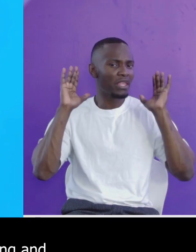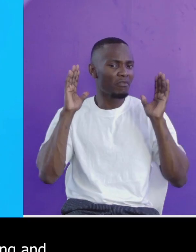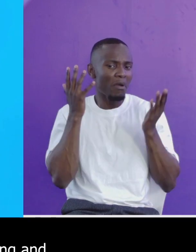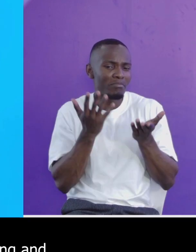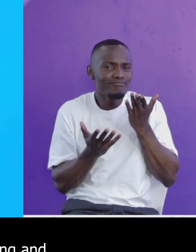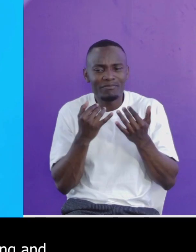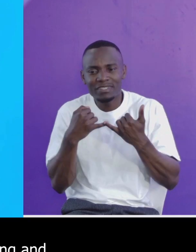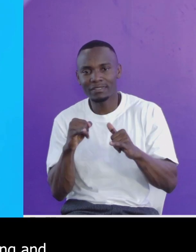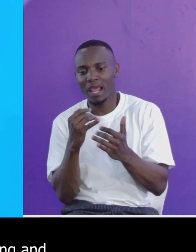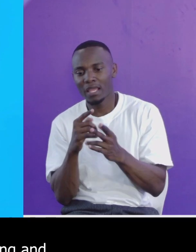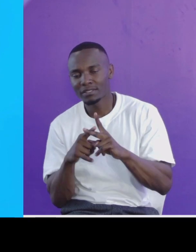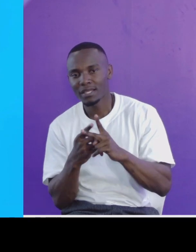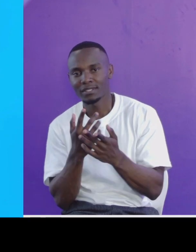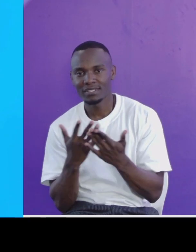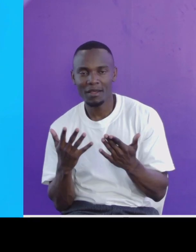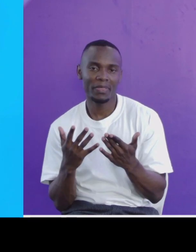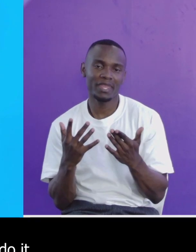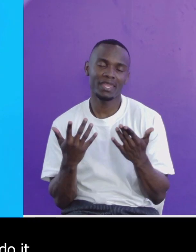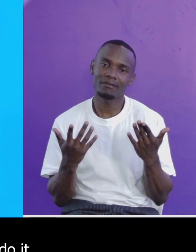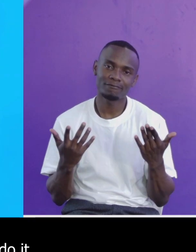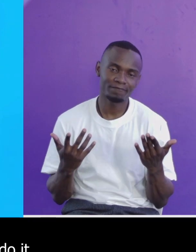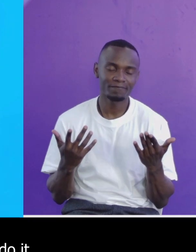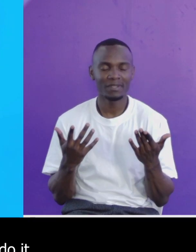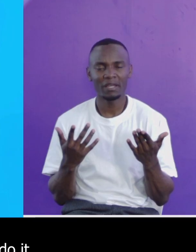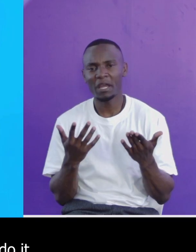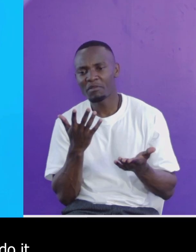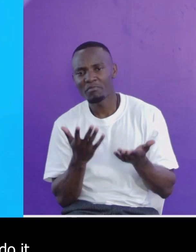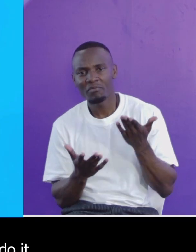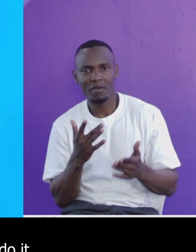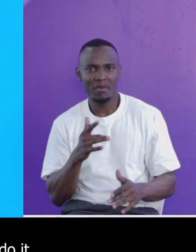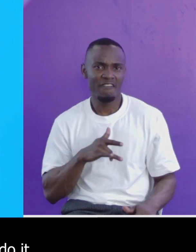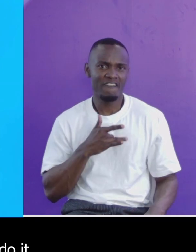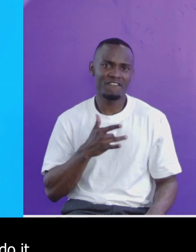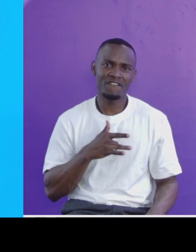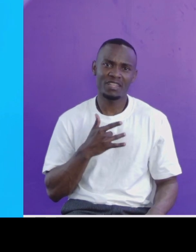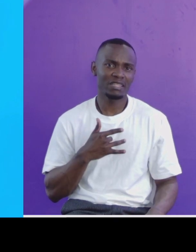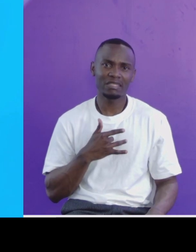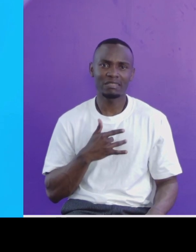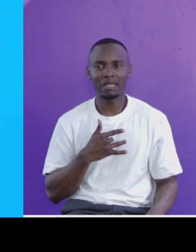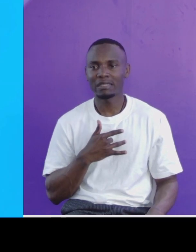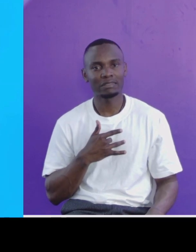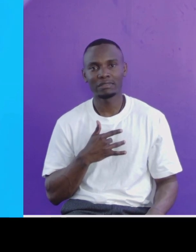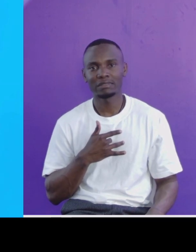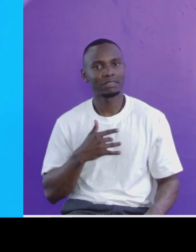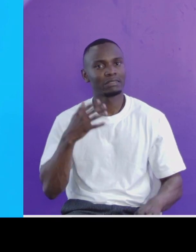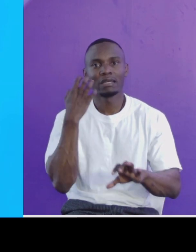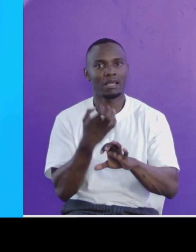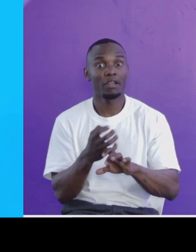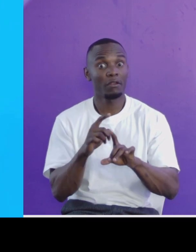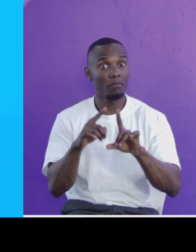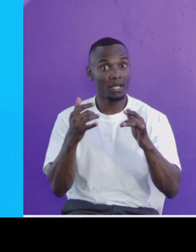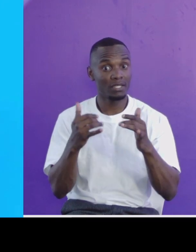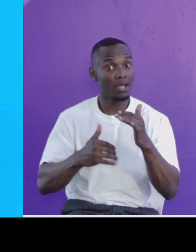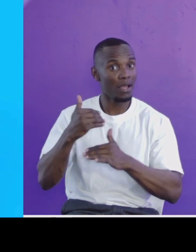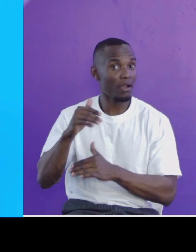start something, and maybe they were feeling like they can't do it. But hearing